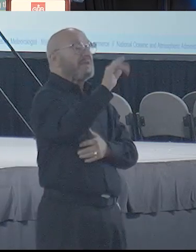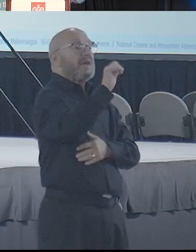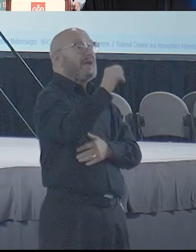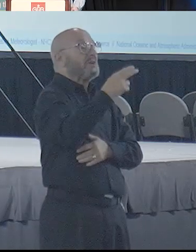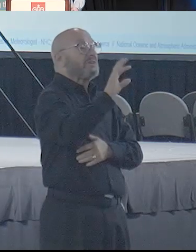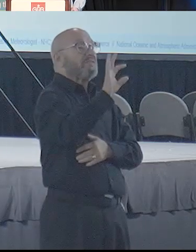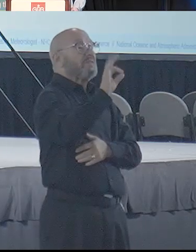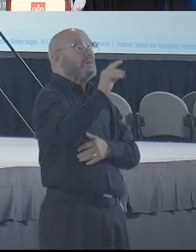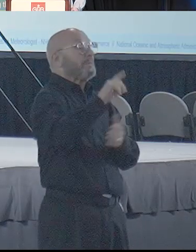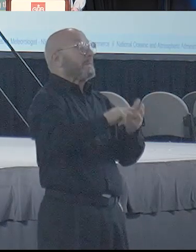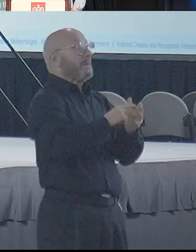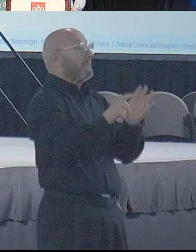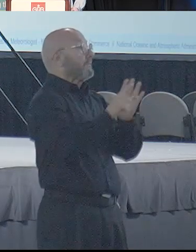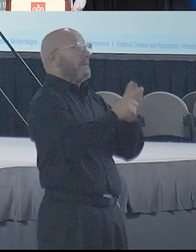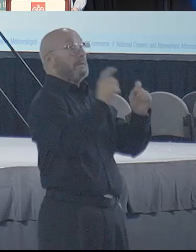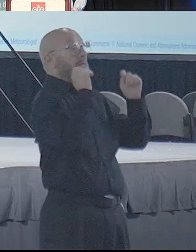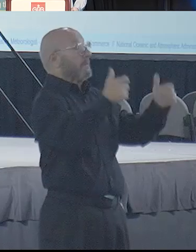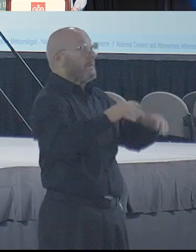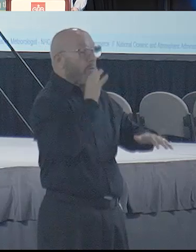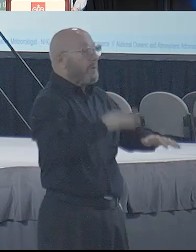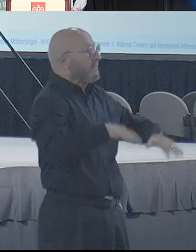only tell people, to try to get ready for it.